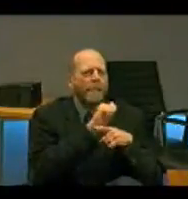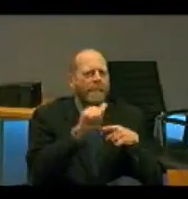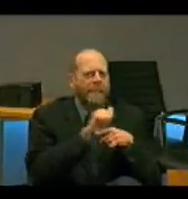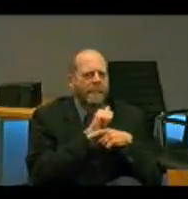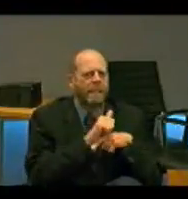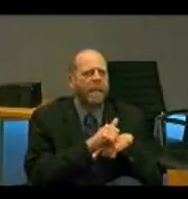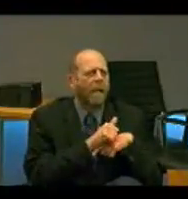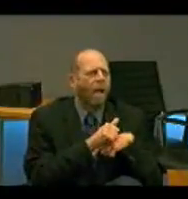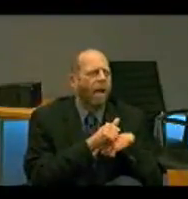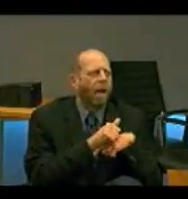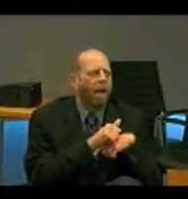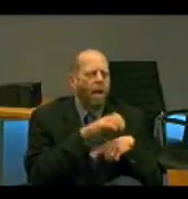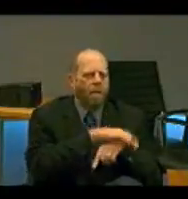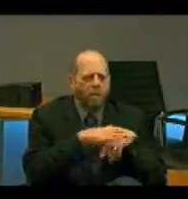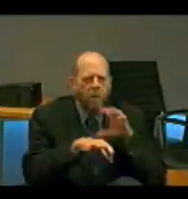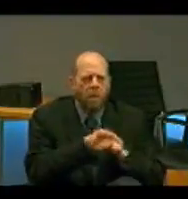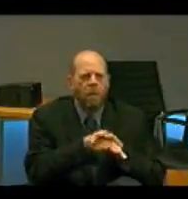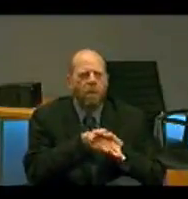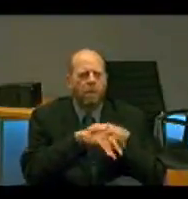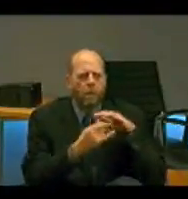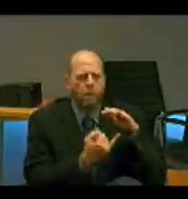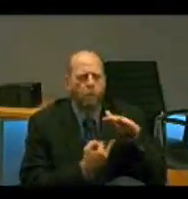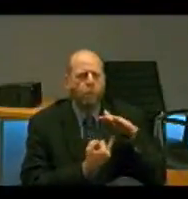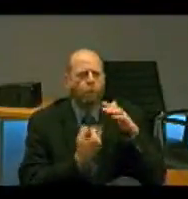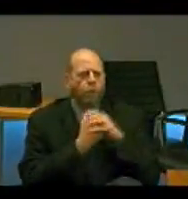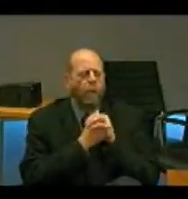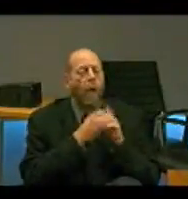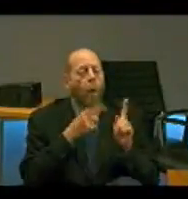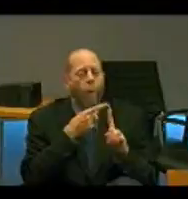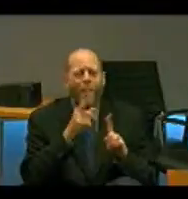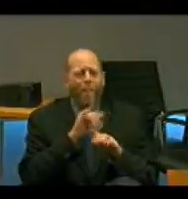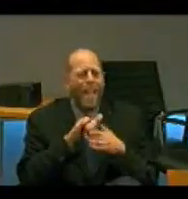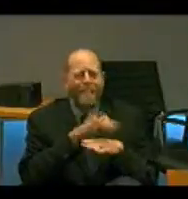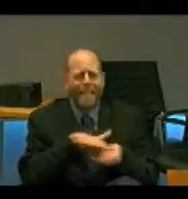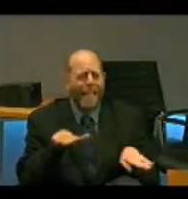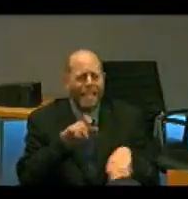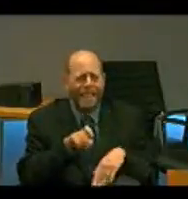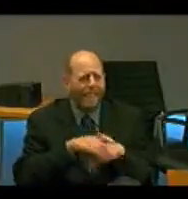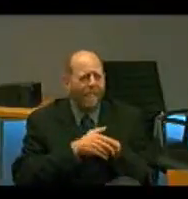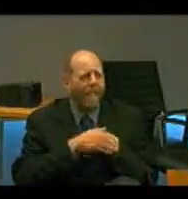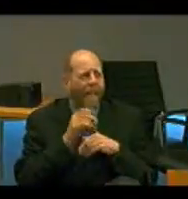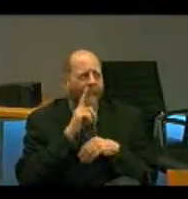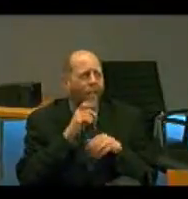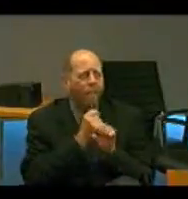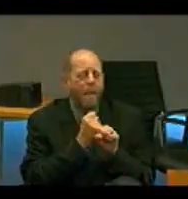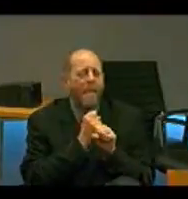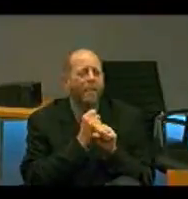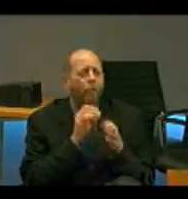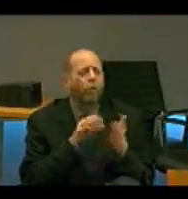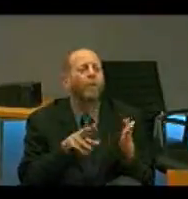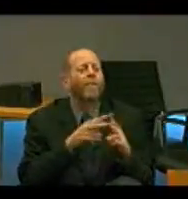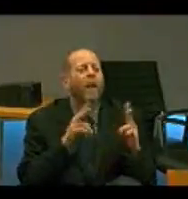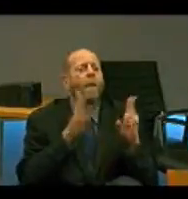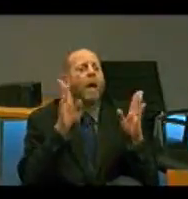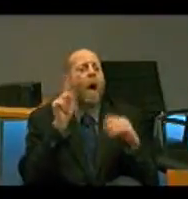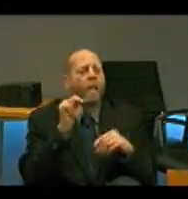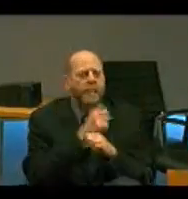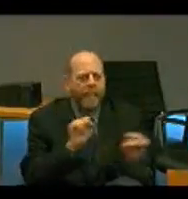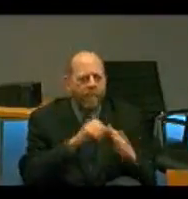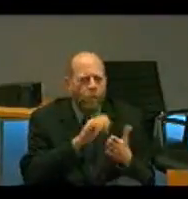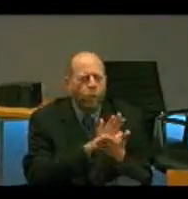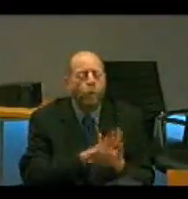practices like restraint and seclusion on students when those are not necessary and actually make students very much unsafe in